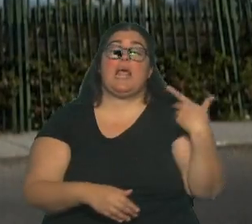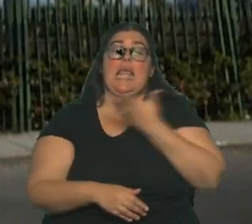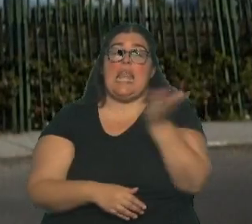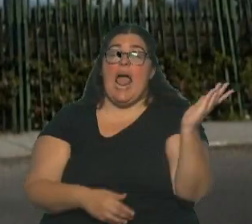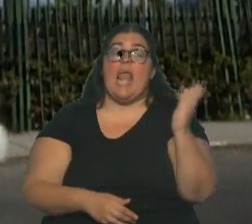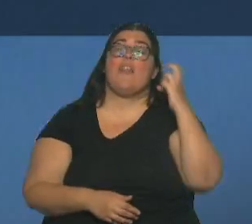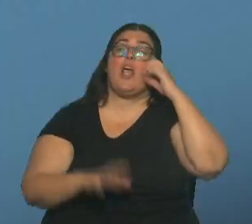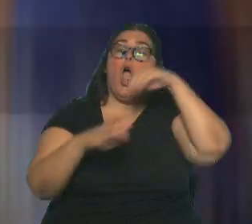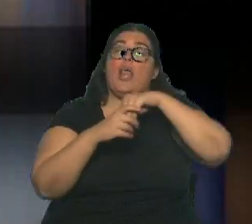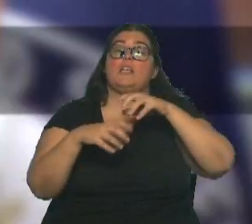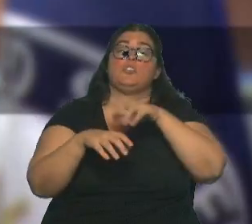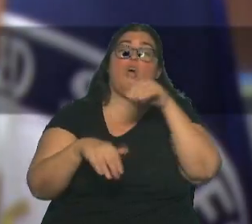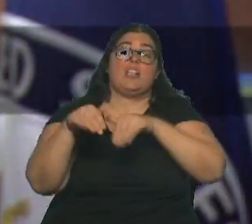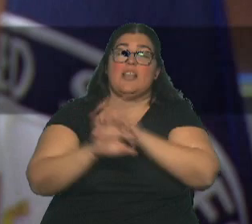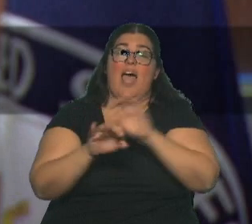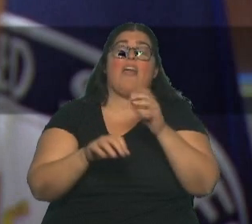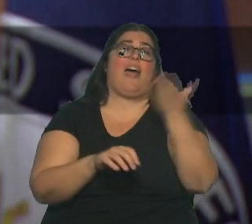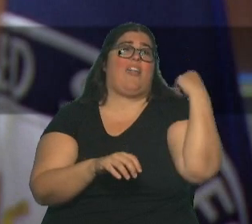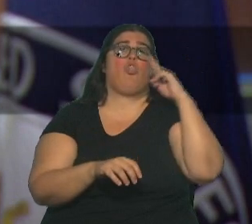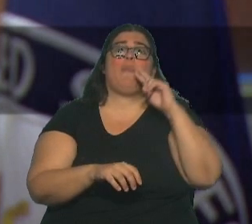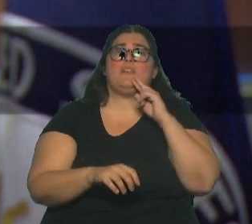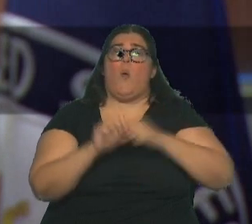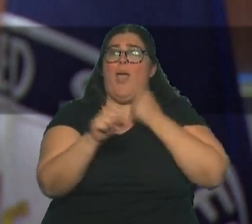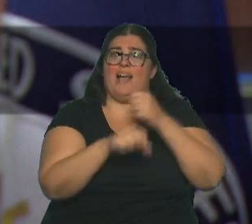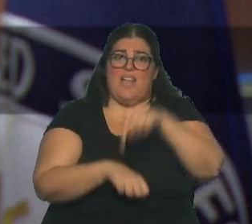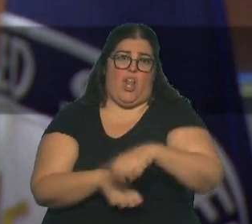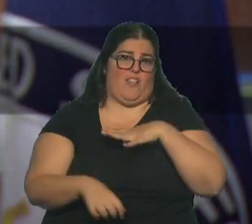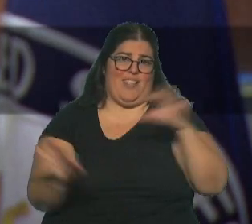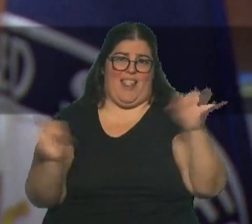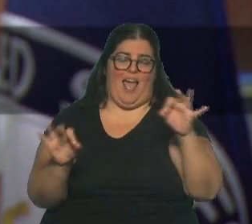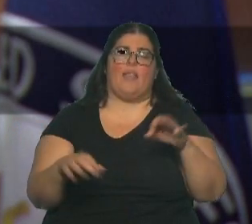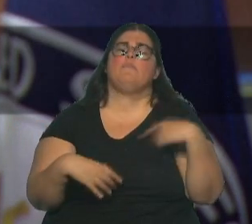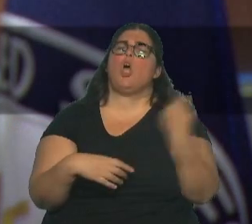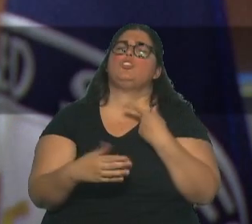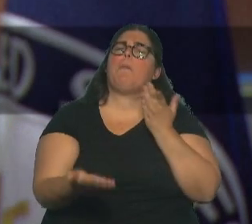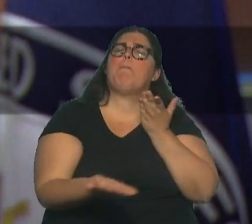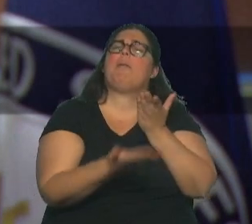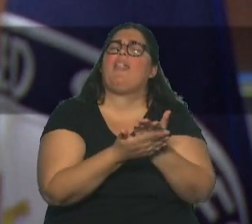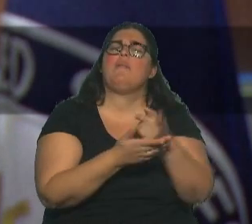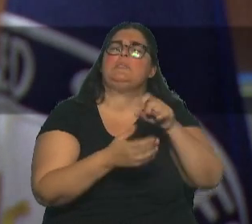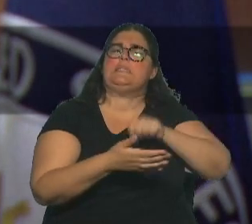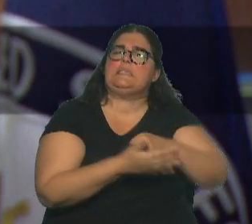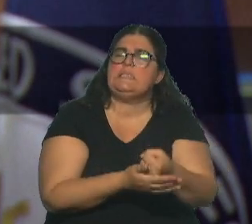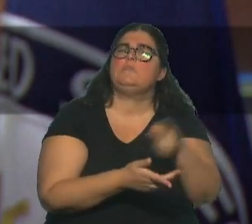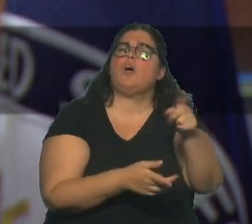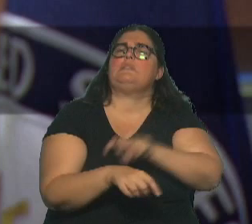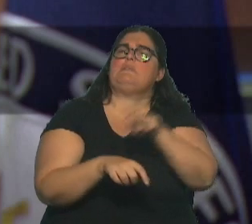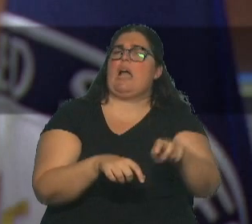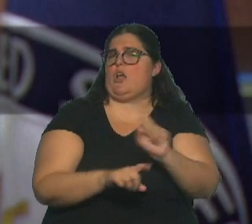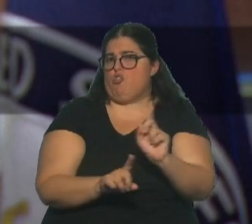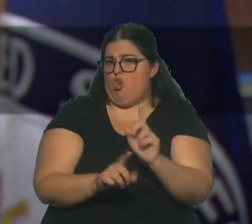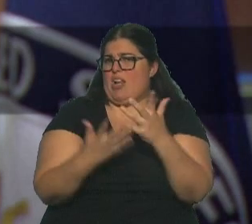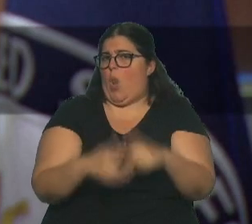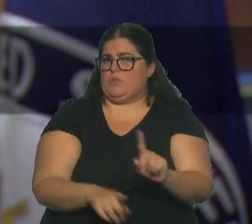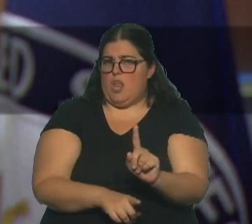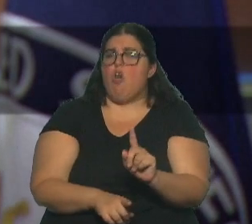desde 2019. We are not calling on him or pushing for him to resign, but we are urging him to